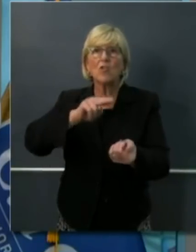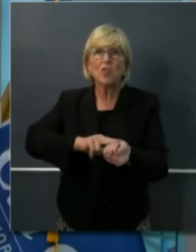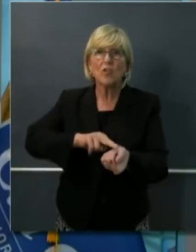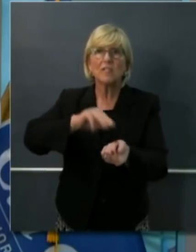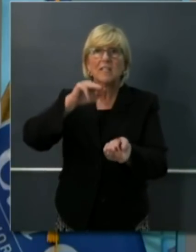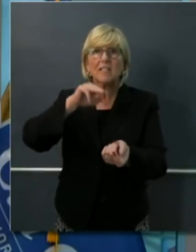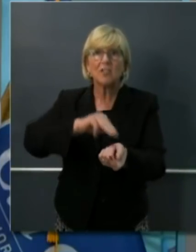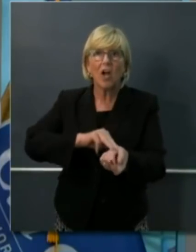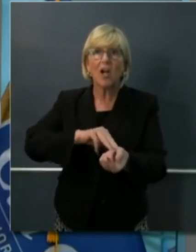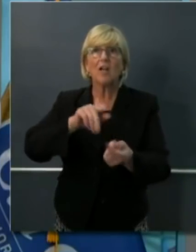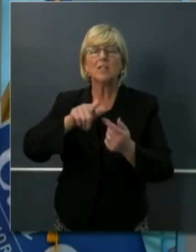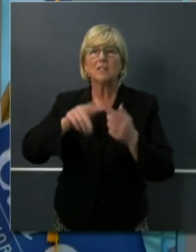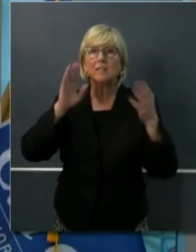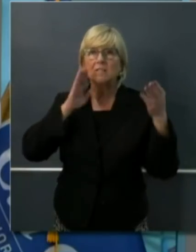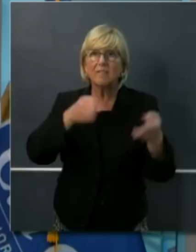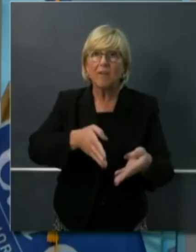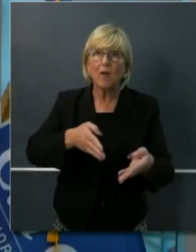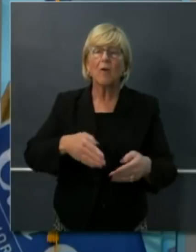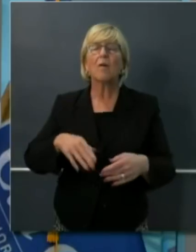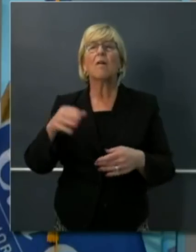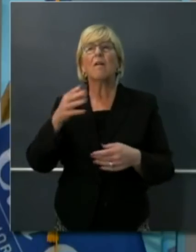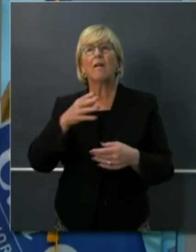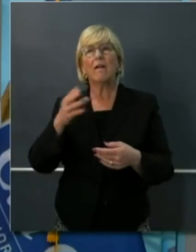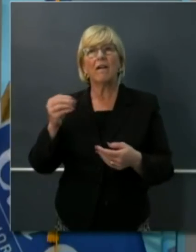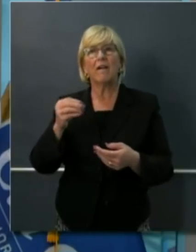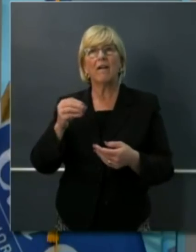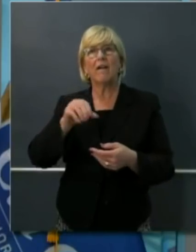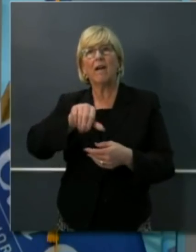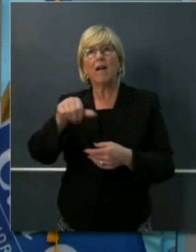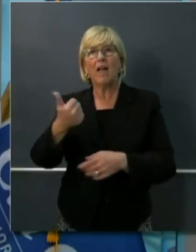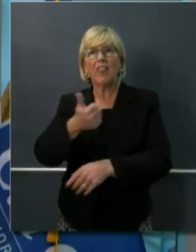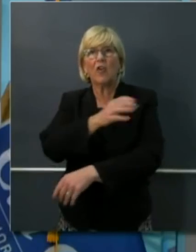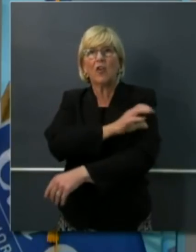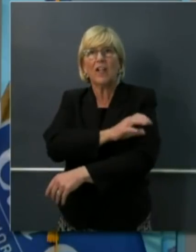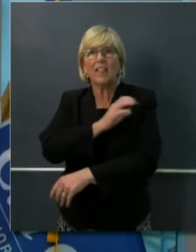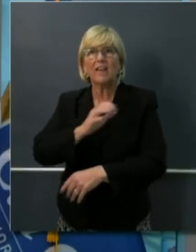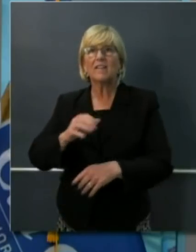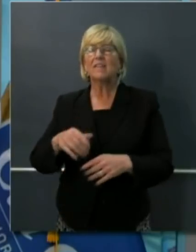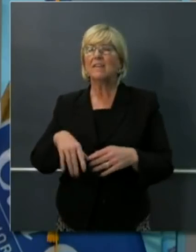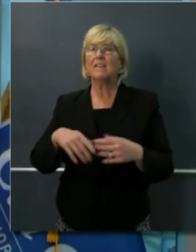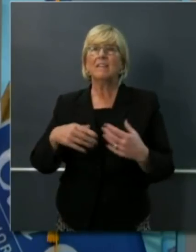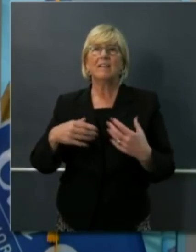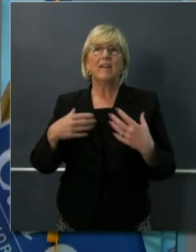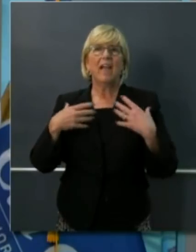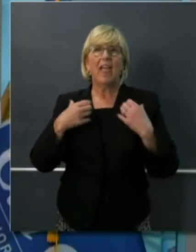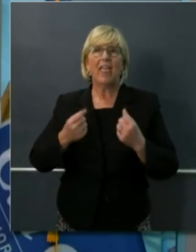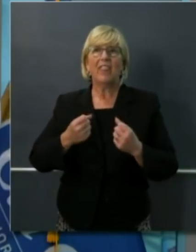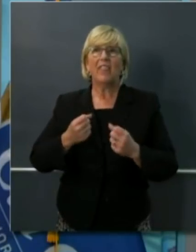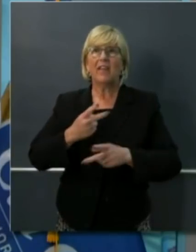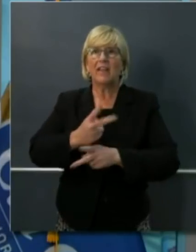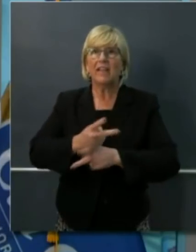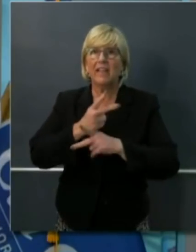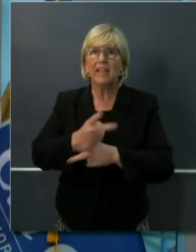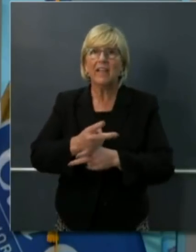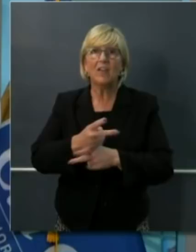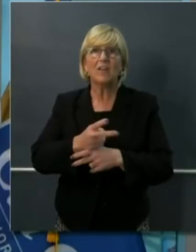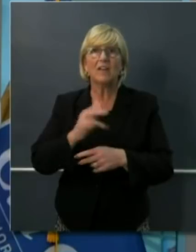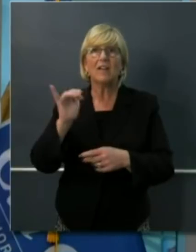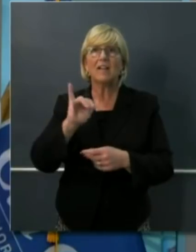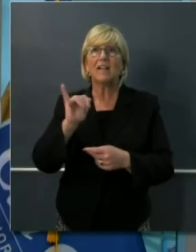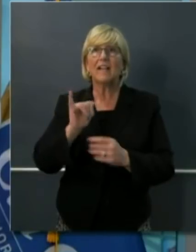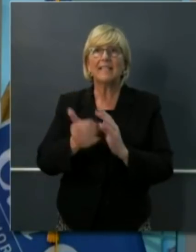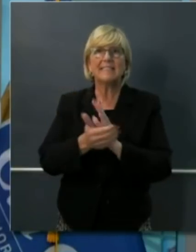many of those who are working in essential areas across the state, whether those are healthcare delivery sectors like skilled